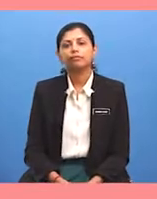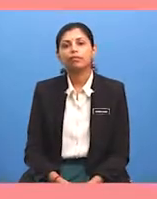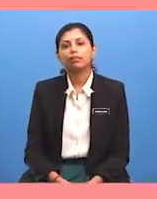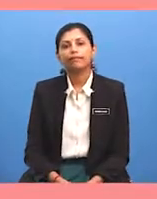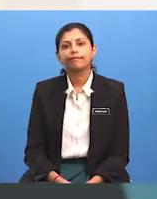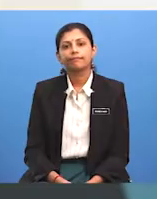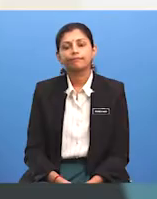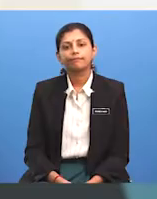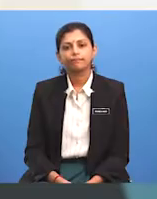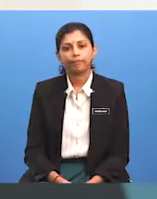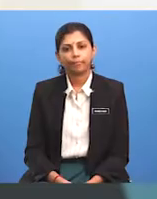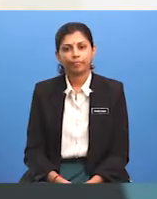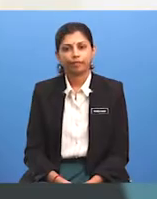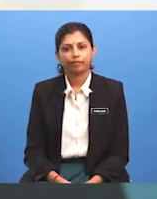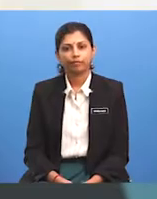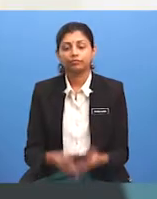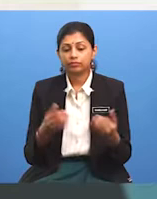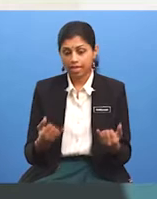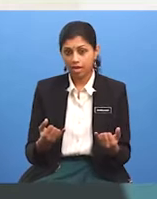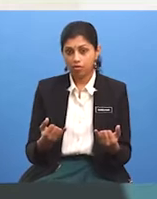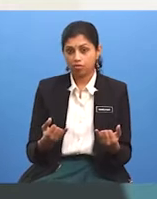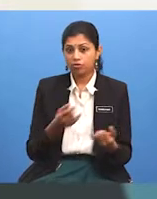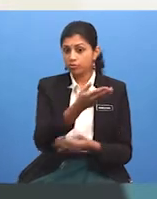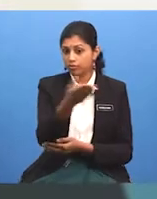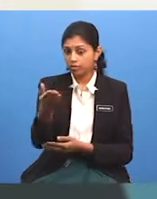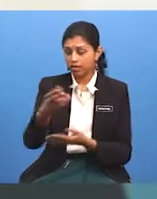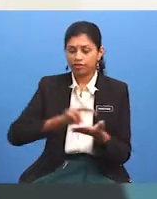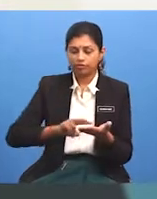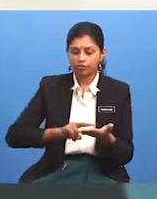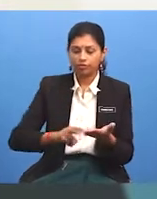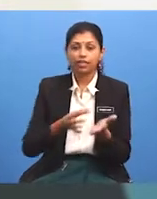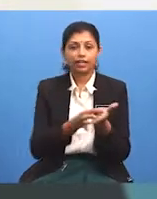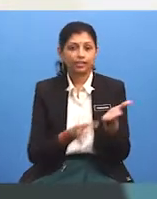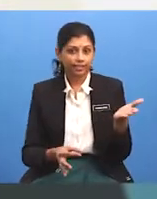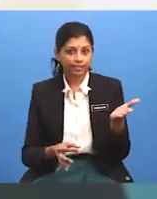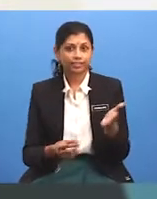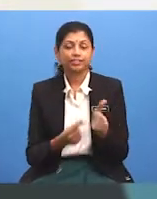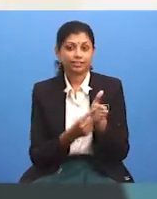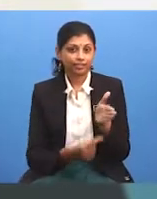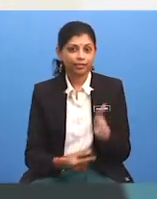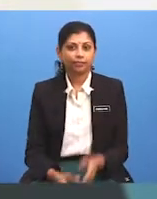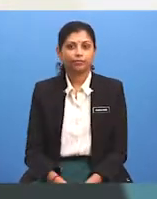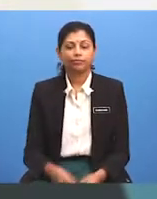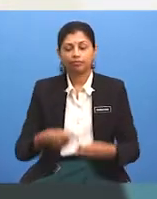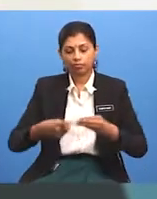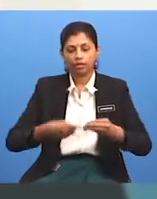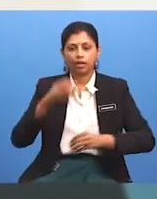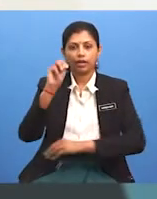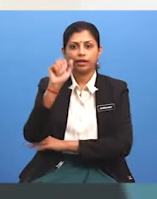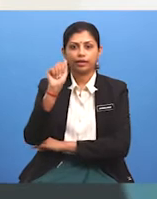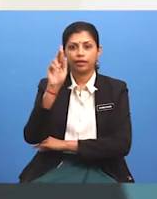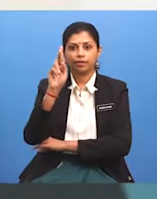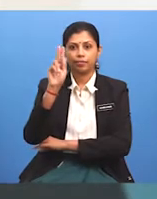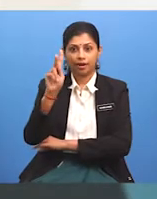to 9. Now, let's read another two articles, but this time about